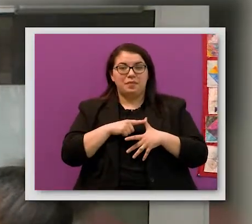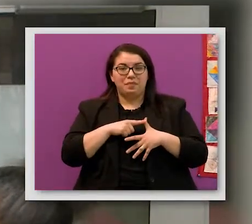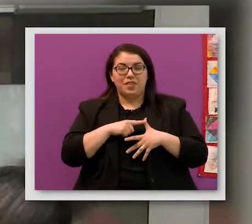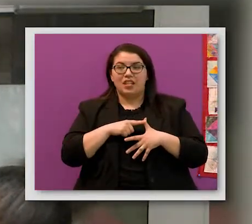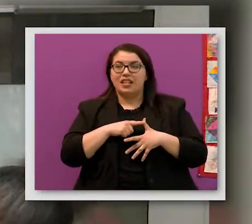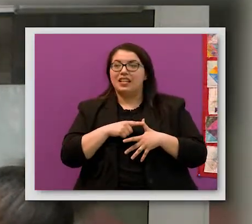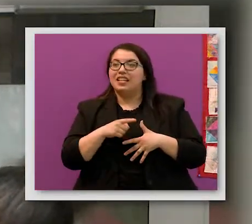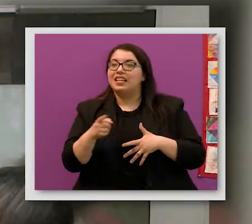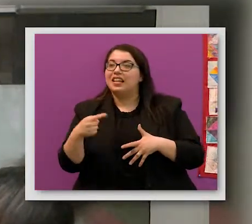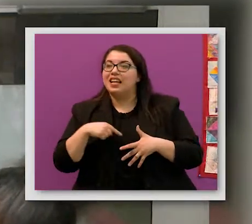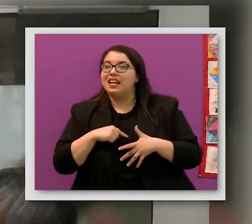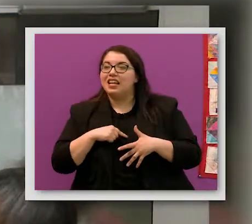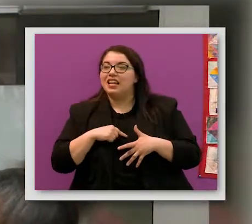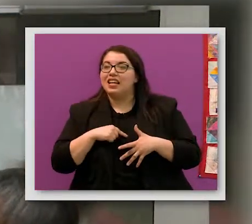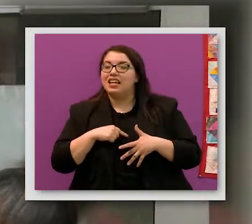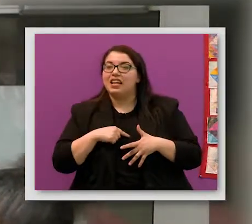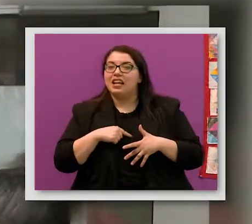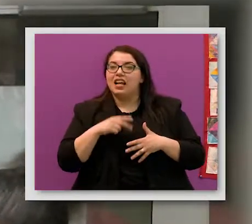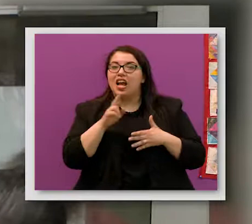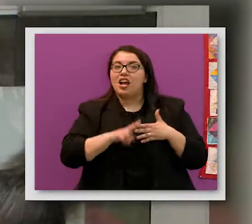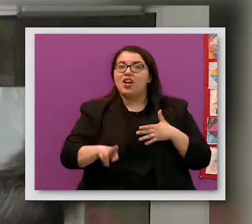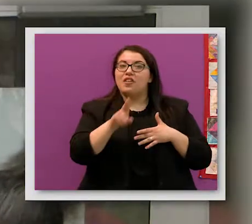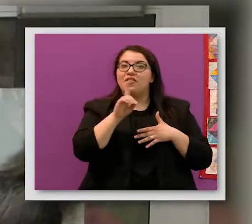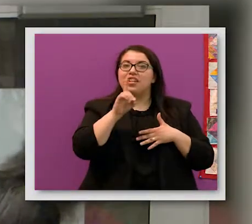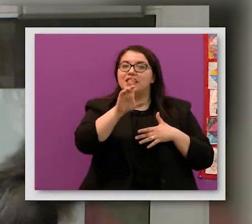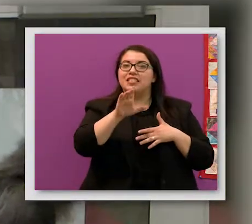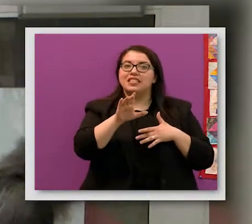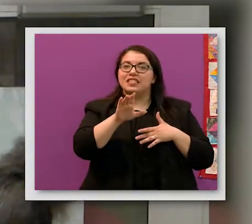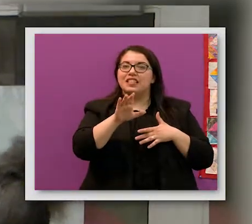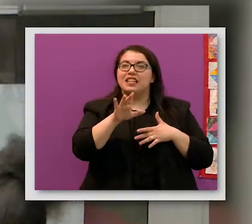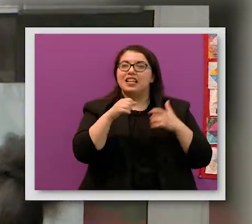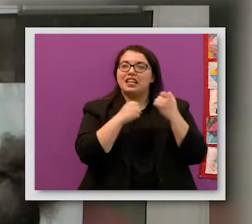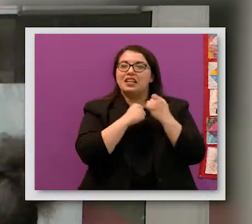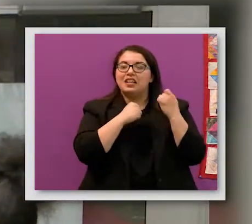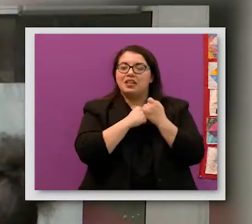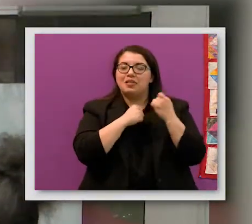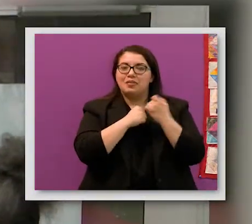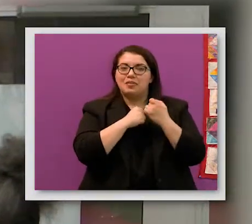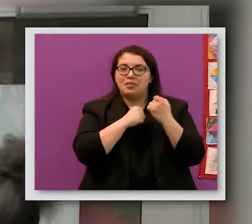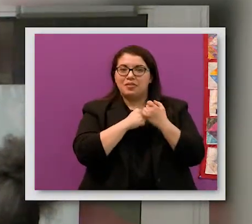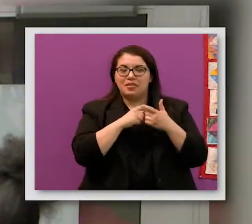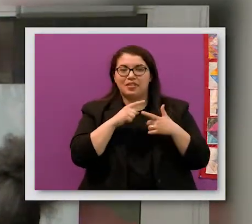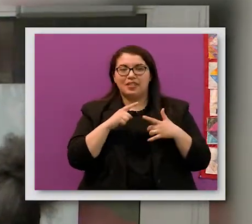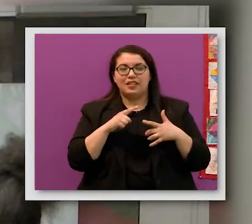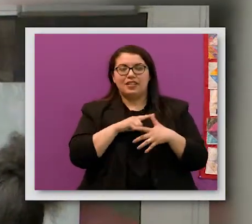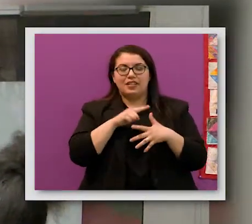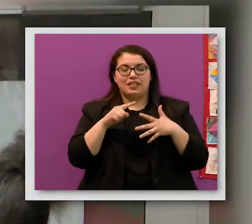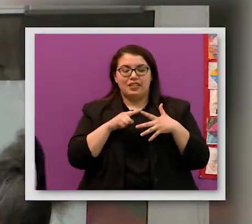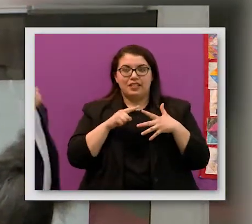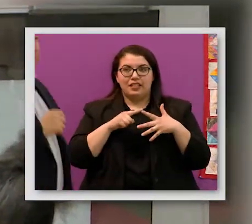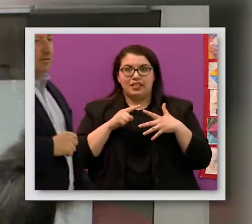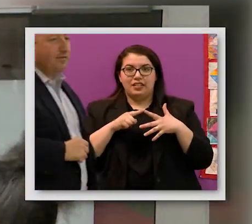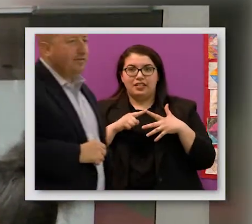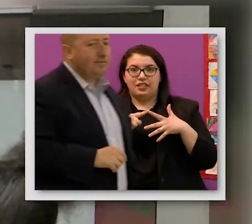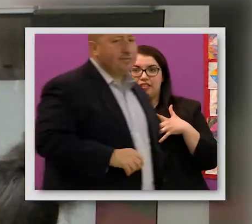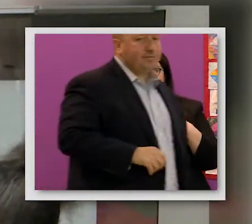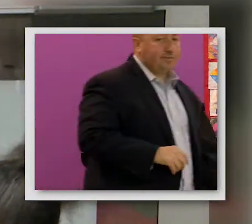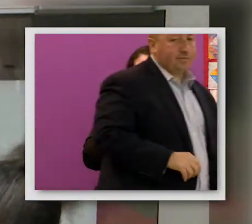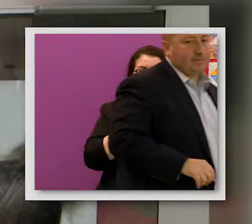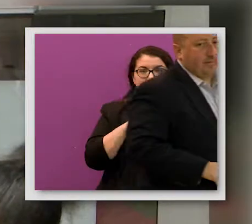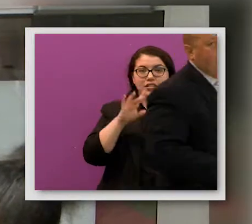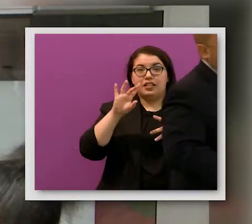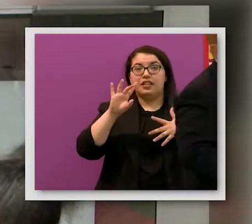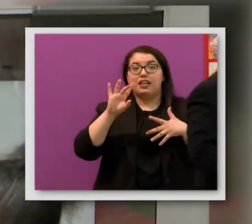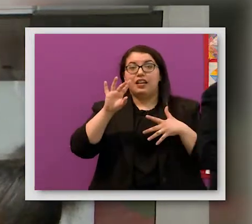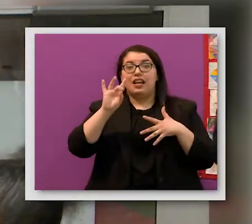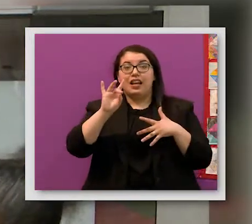the University of District of Columbia, that had to go down that way. Thank you very much. We then put $8, no